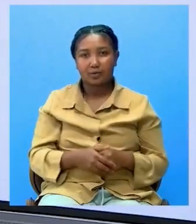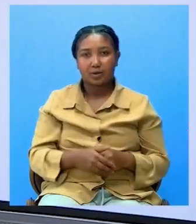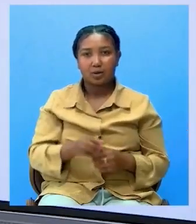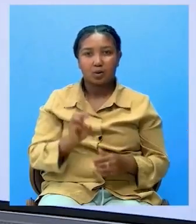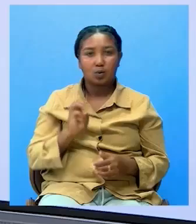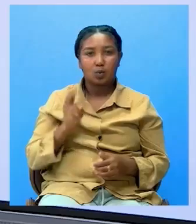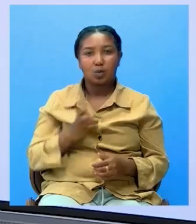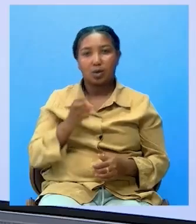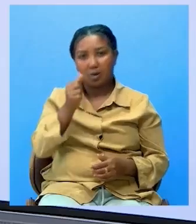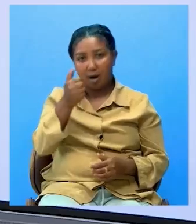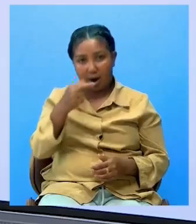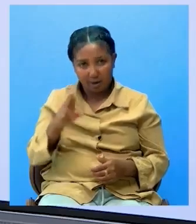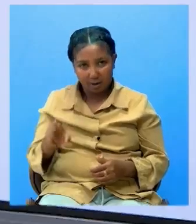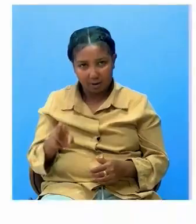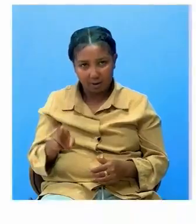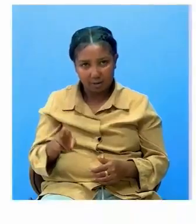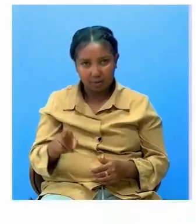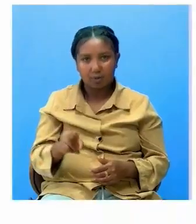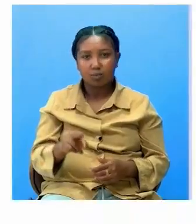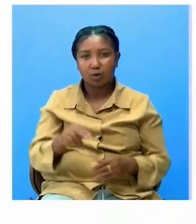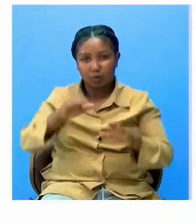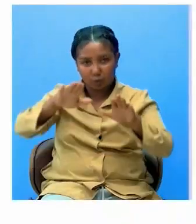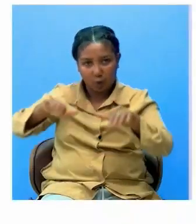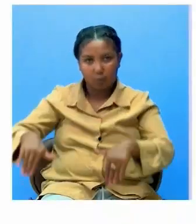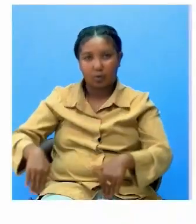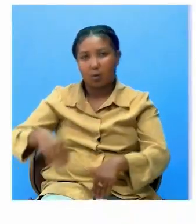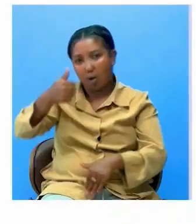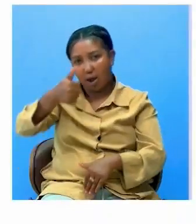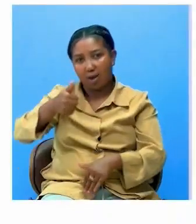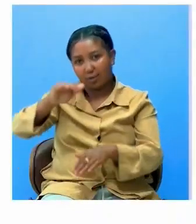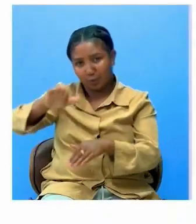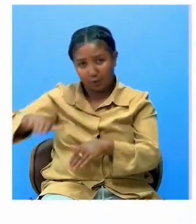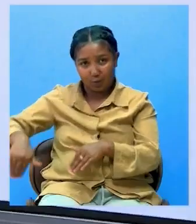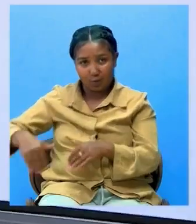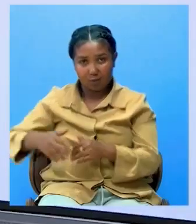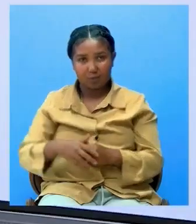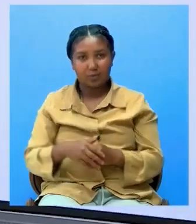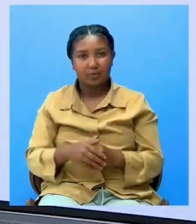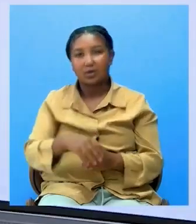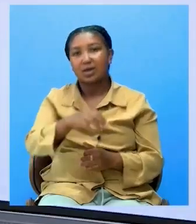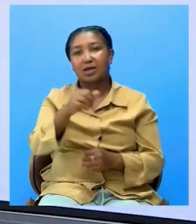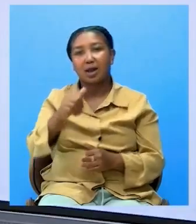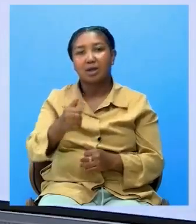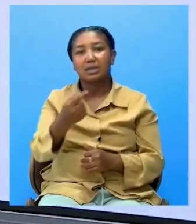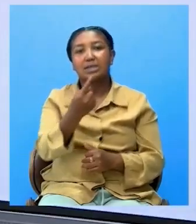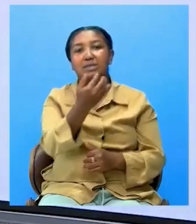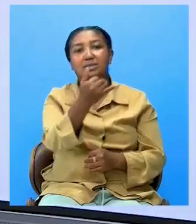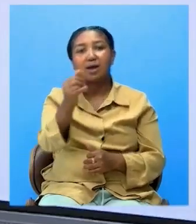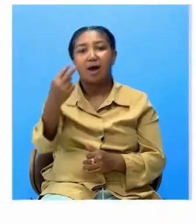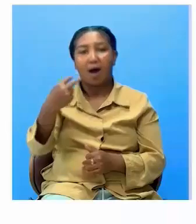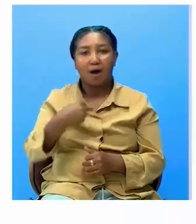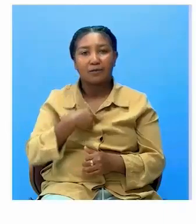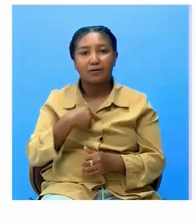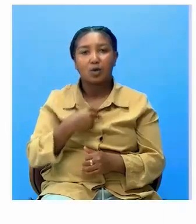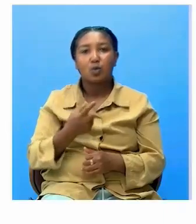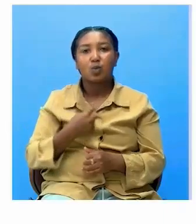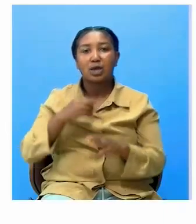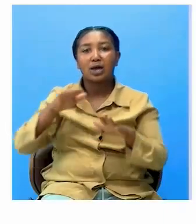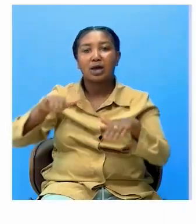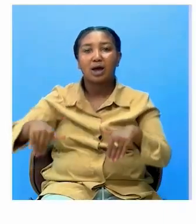We are. We omitted A here. Is it clear? And also here, they have. We